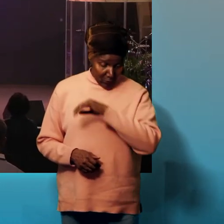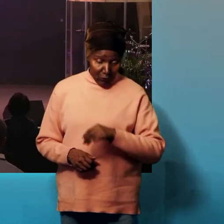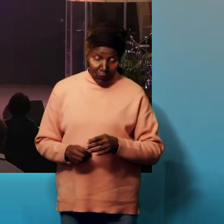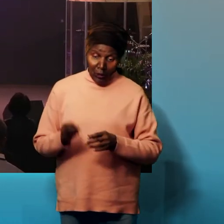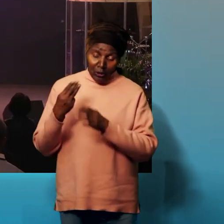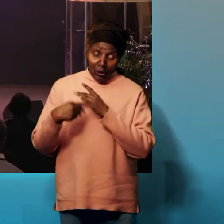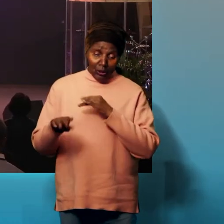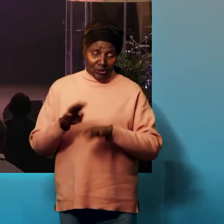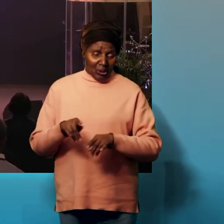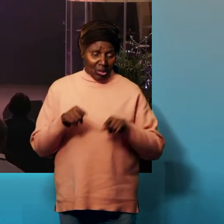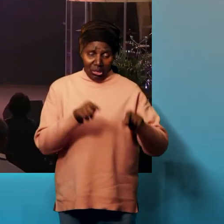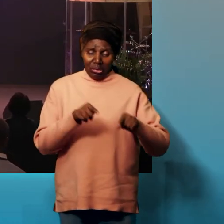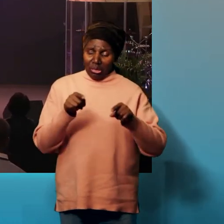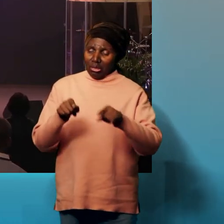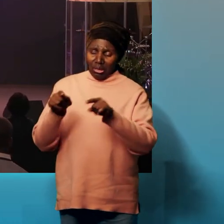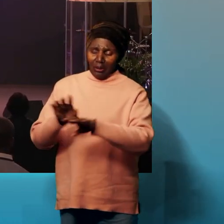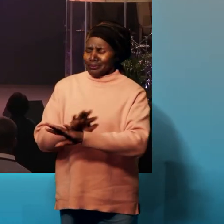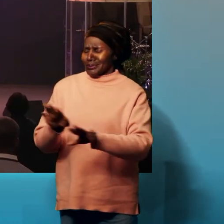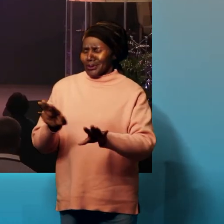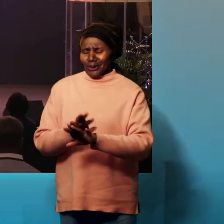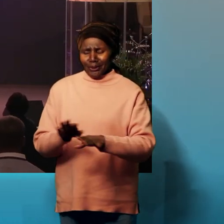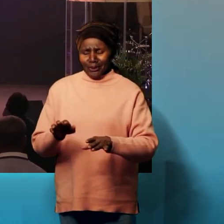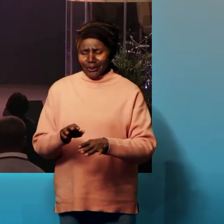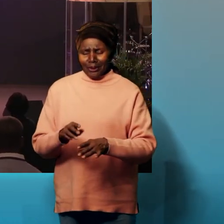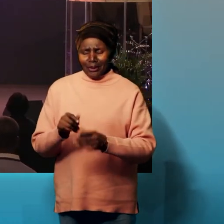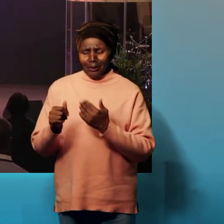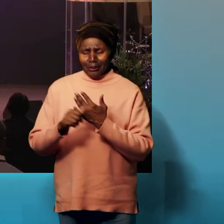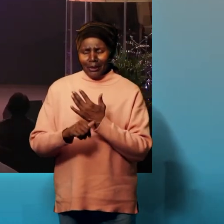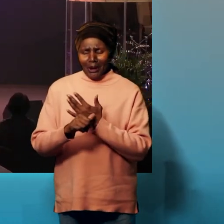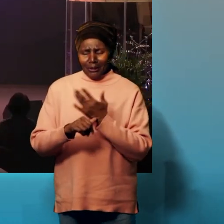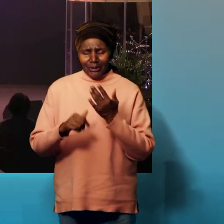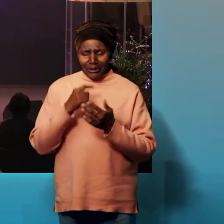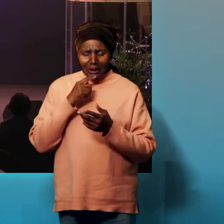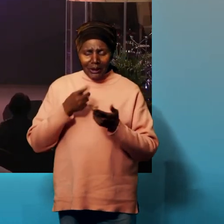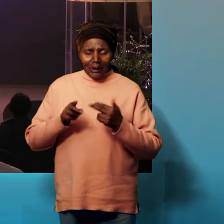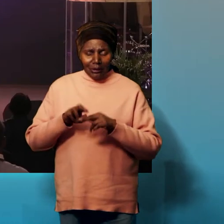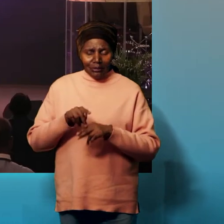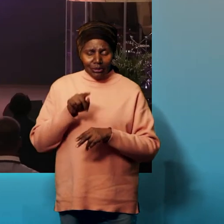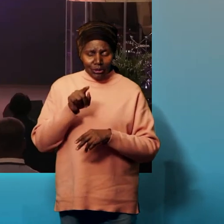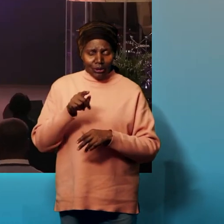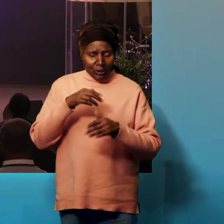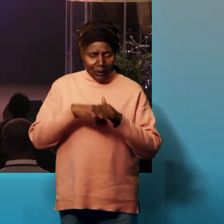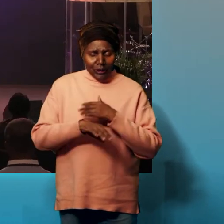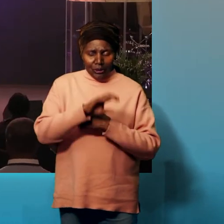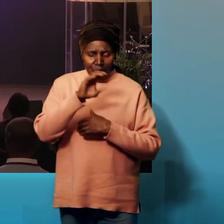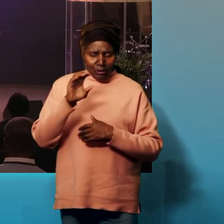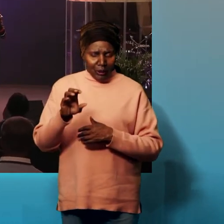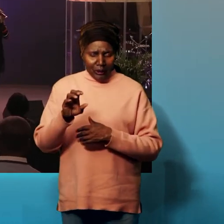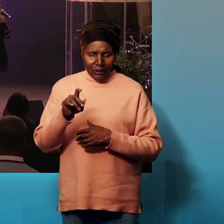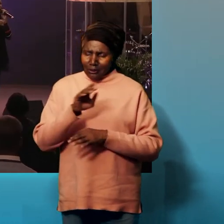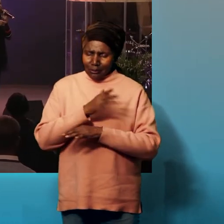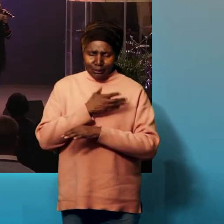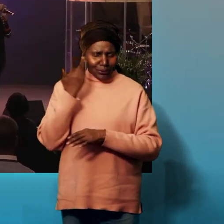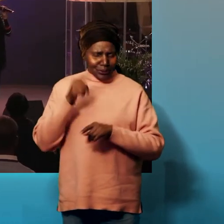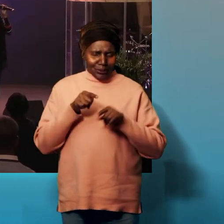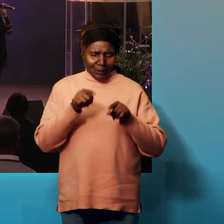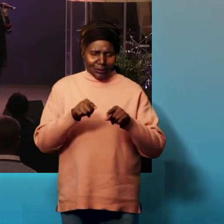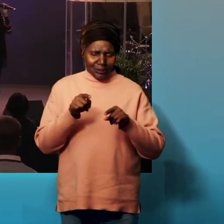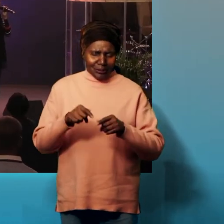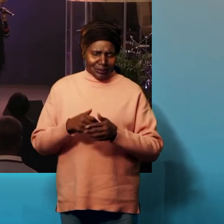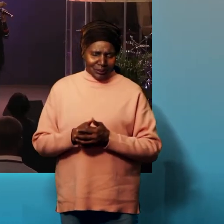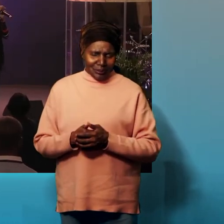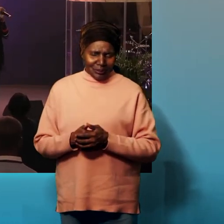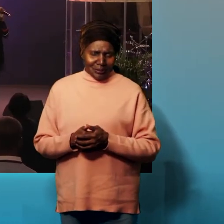there is no condemnation for those who are in Christ Jesus. But he does convict us. He does say, hey, I'm calling you